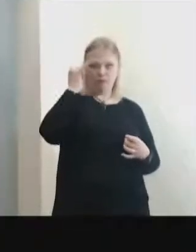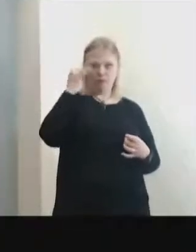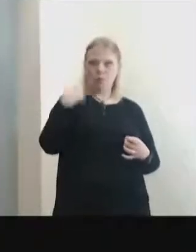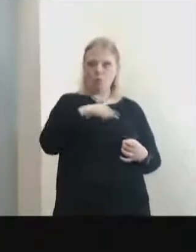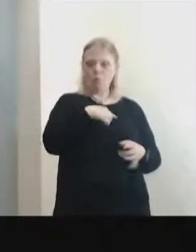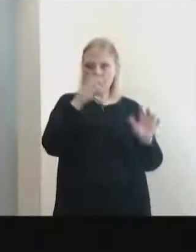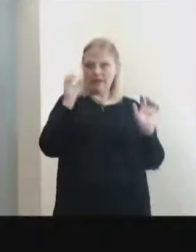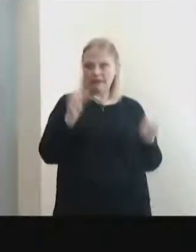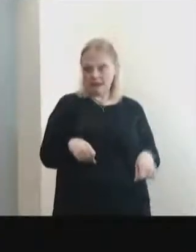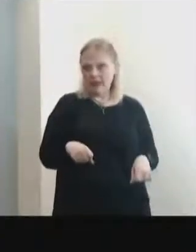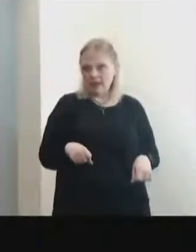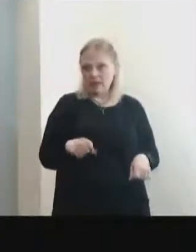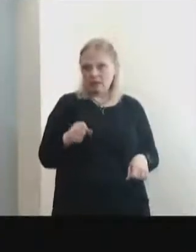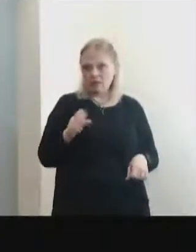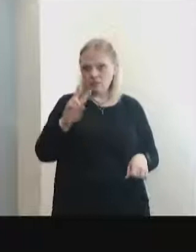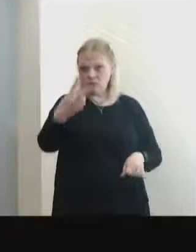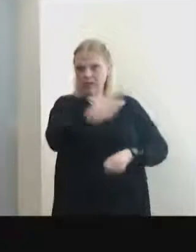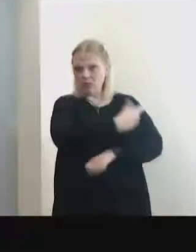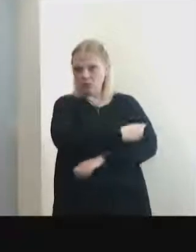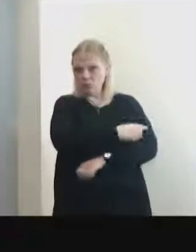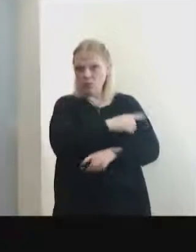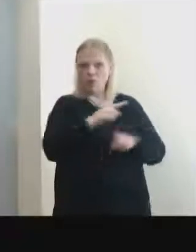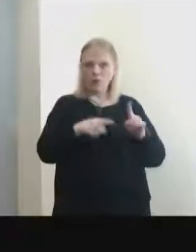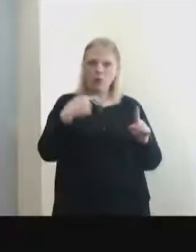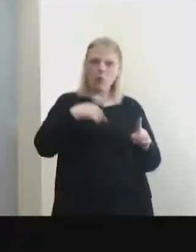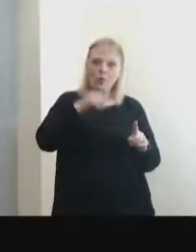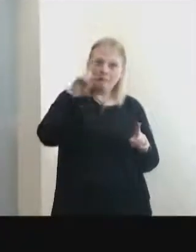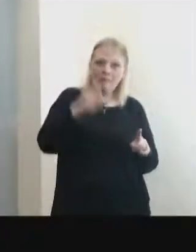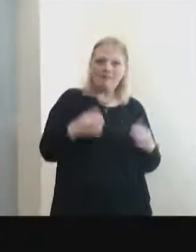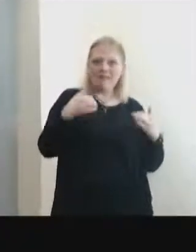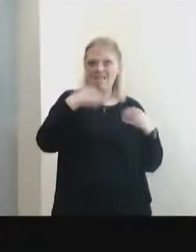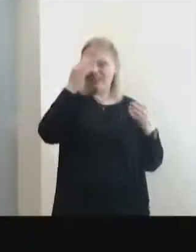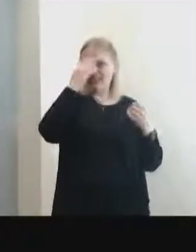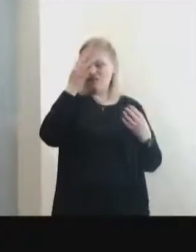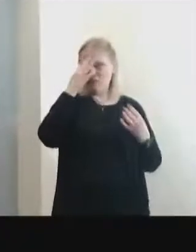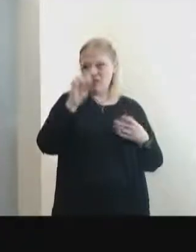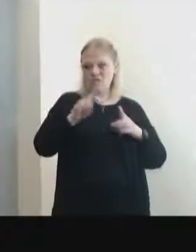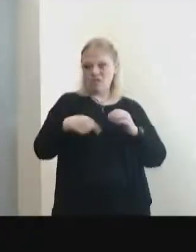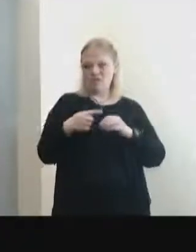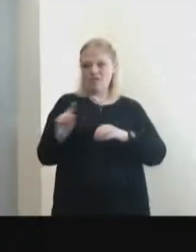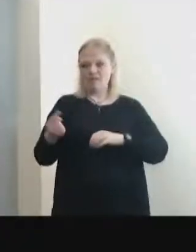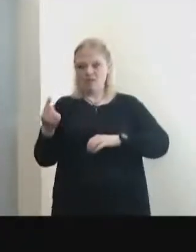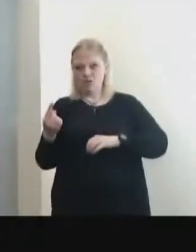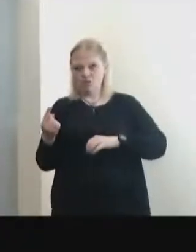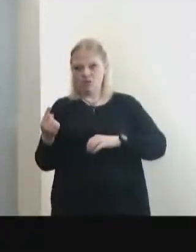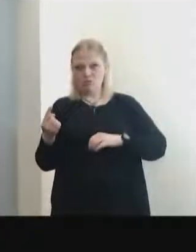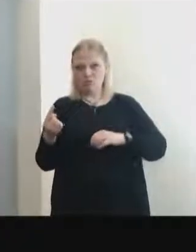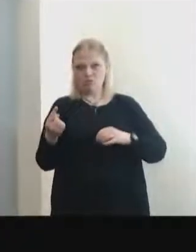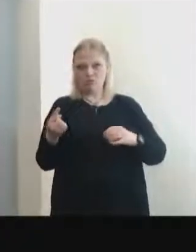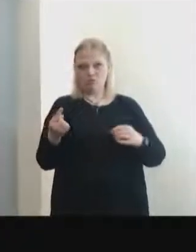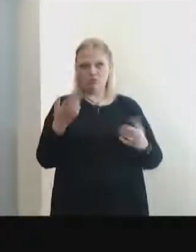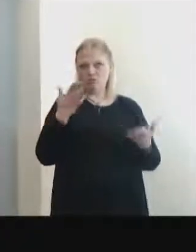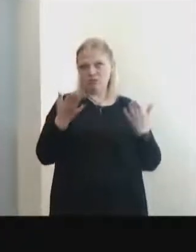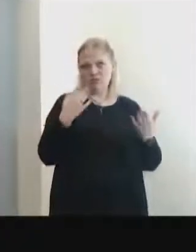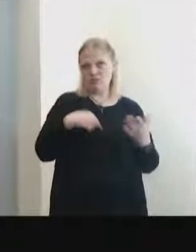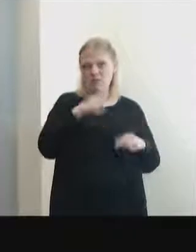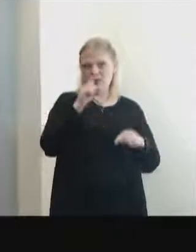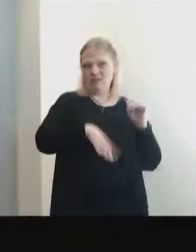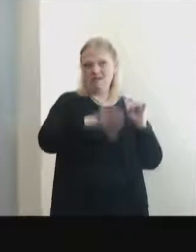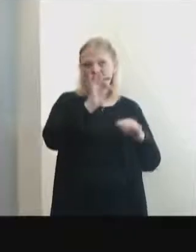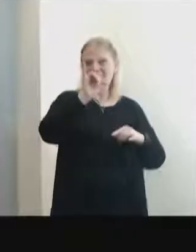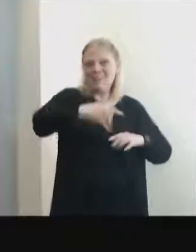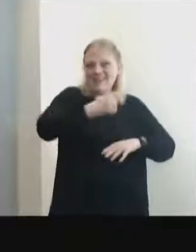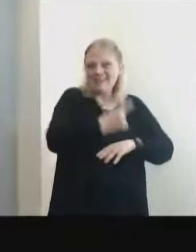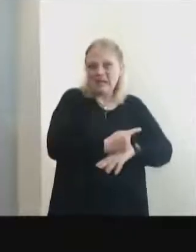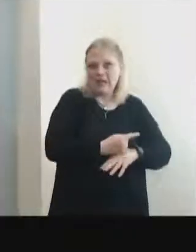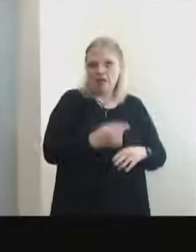can give them the second dose, but we have to have that information beforehand because we may not be able to identify it on the date of. So I